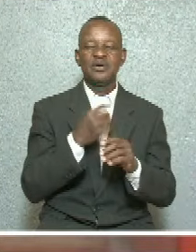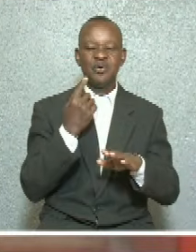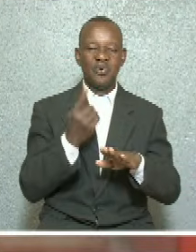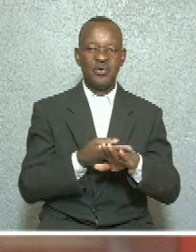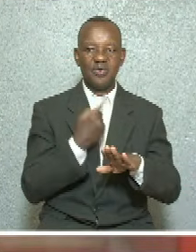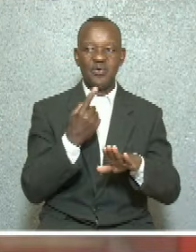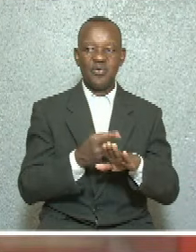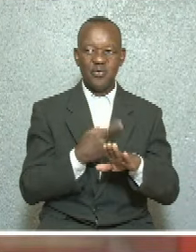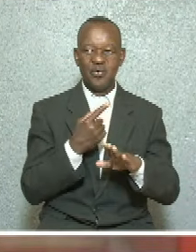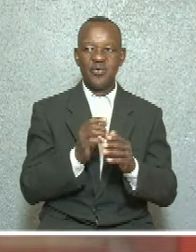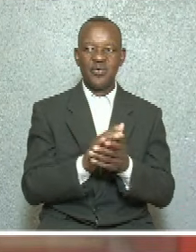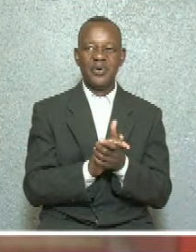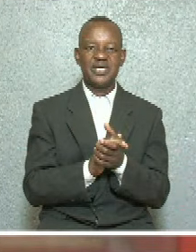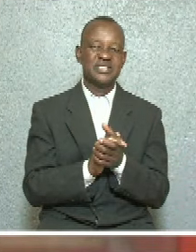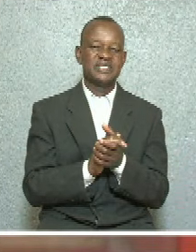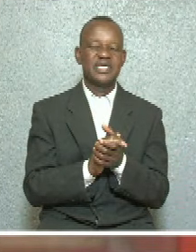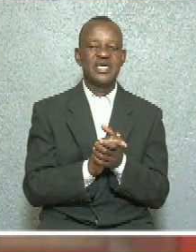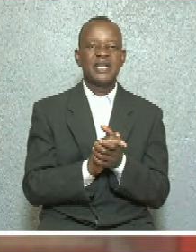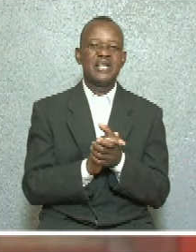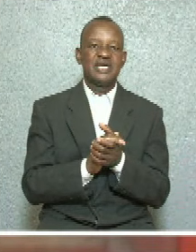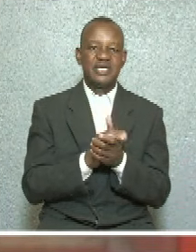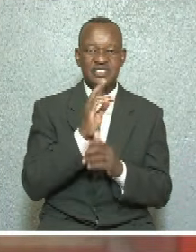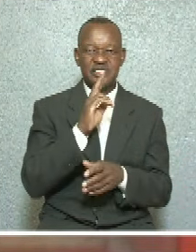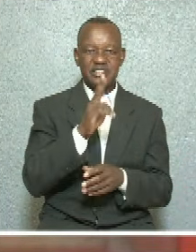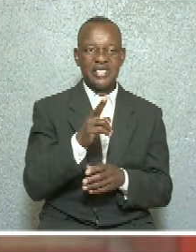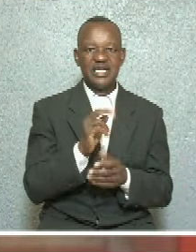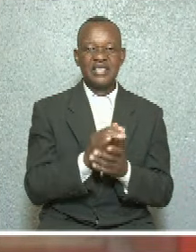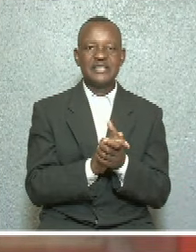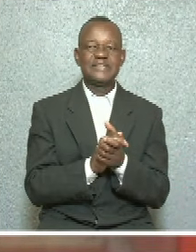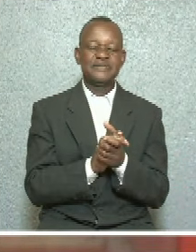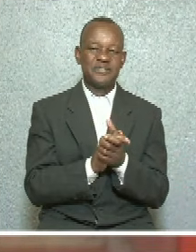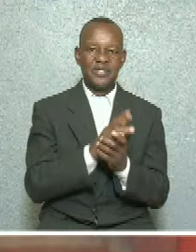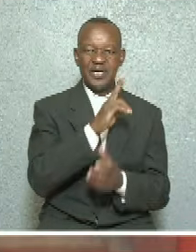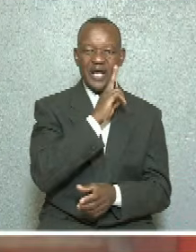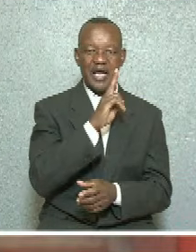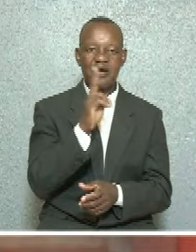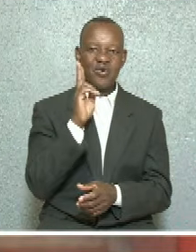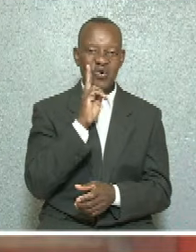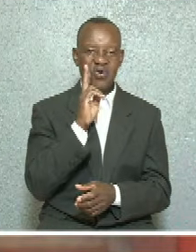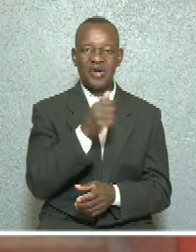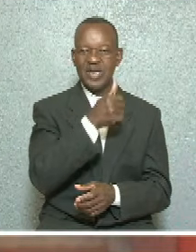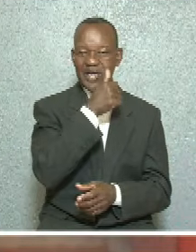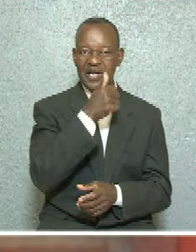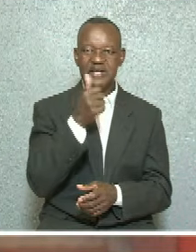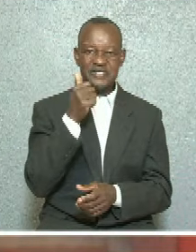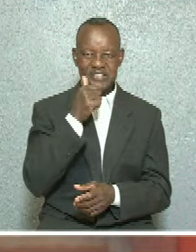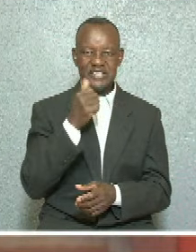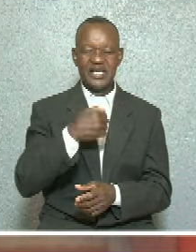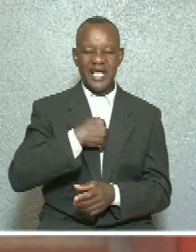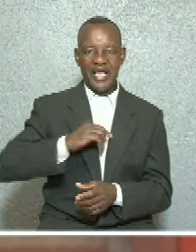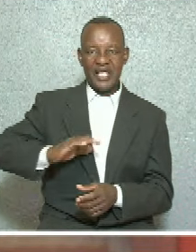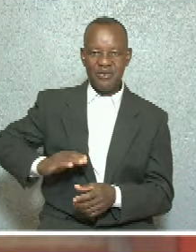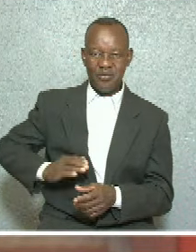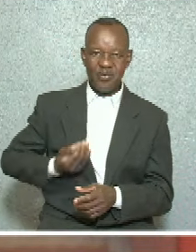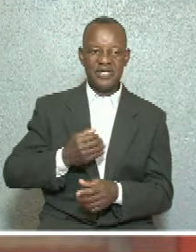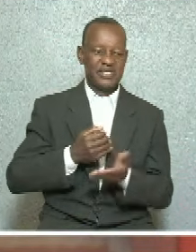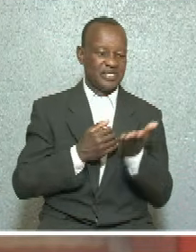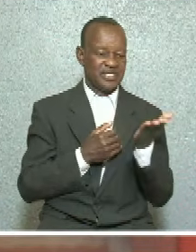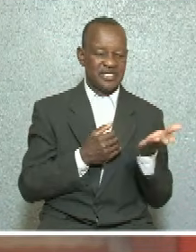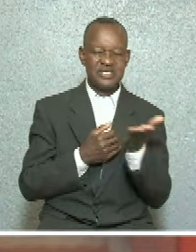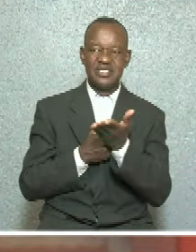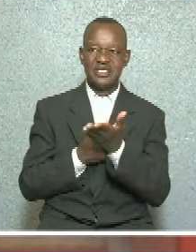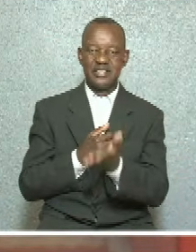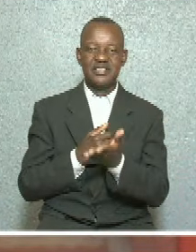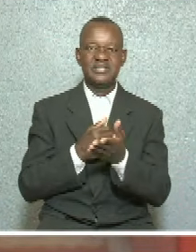Auntie, Uncle, I want this. When you use that principle in your life, for the rest of your life, there's a saying